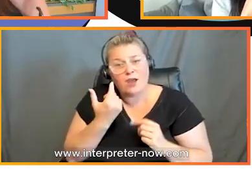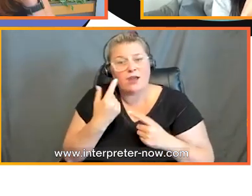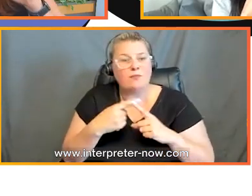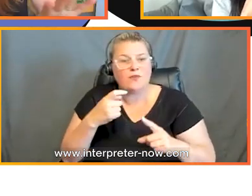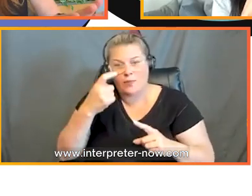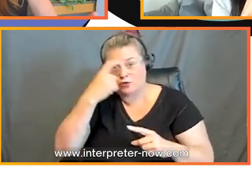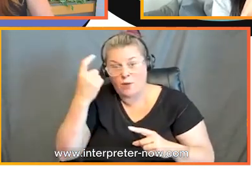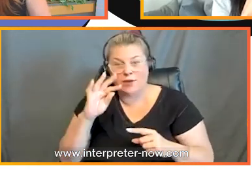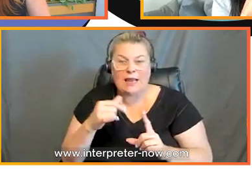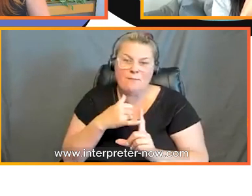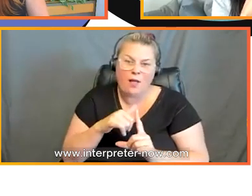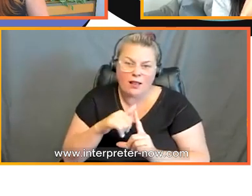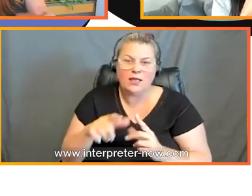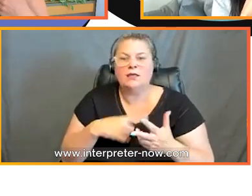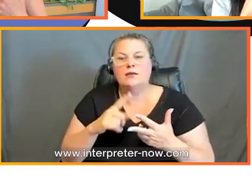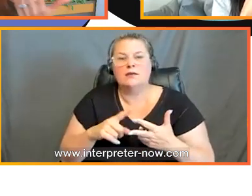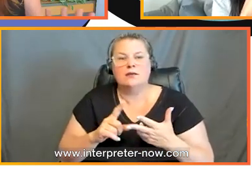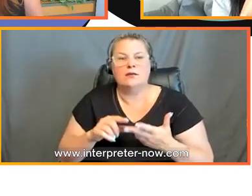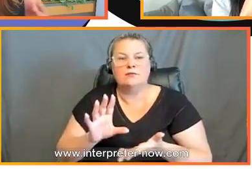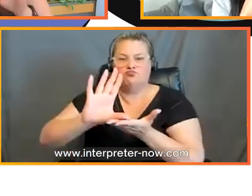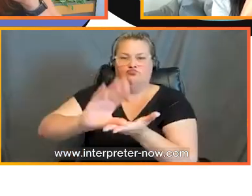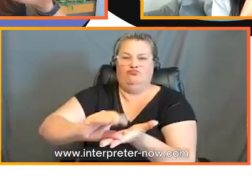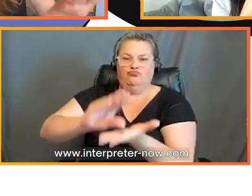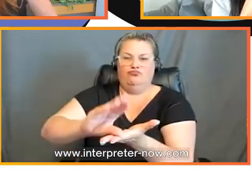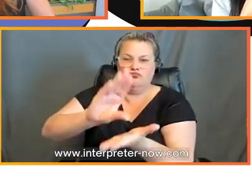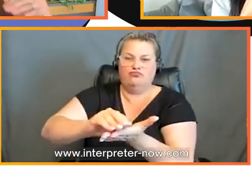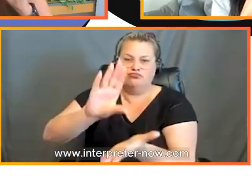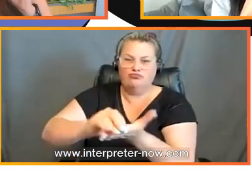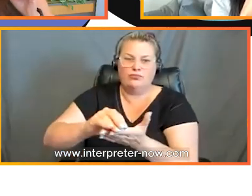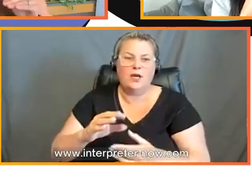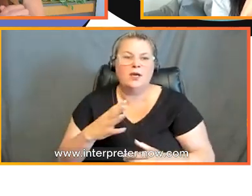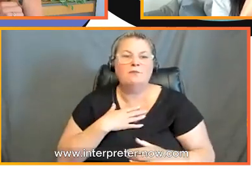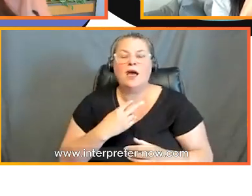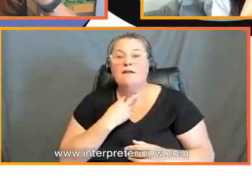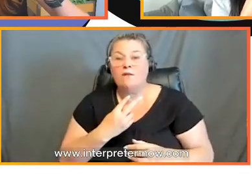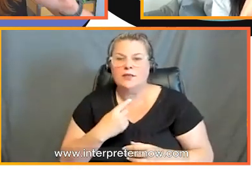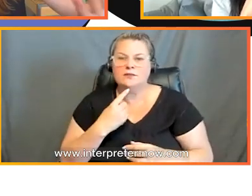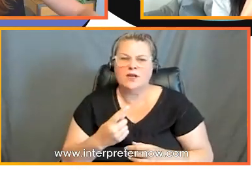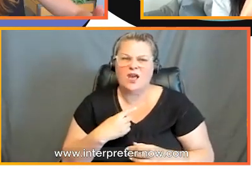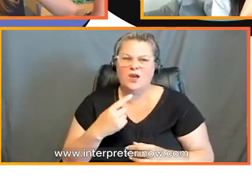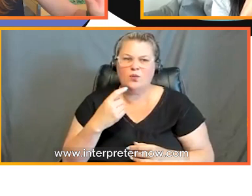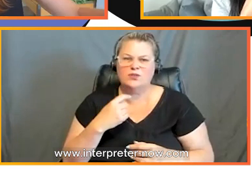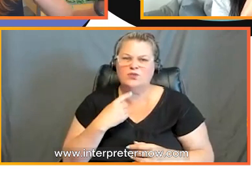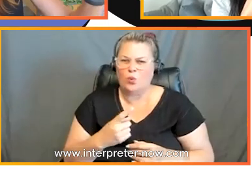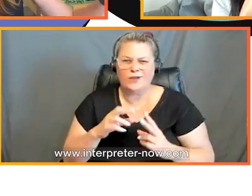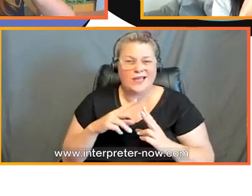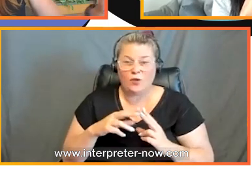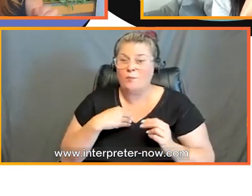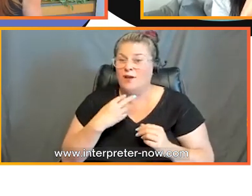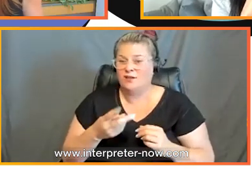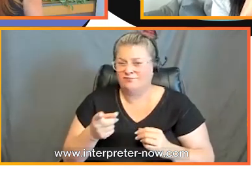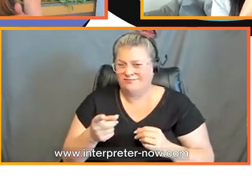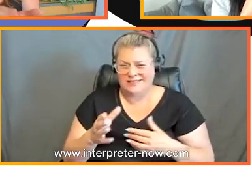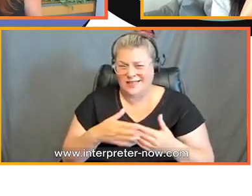voice told repeatedly that my voice either doesn't matter or that it's wrong, it doesn't work, you should sit in the corner and be